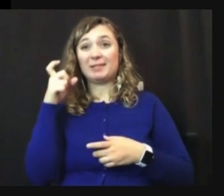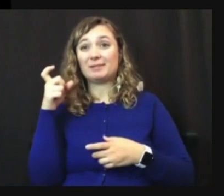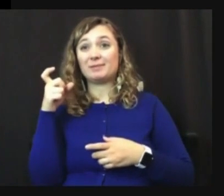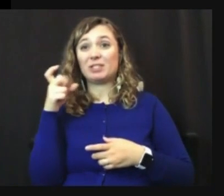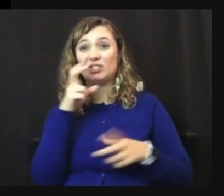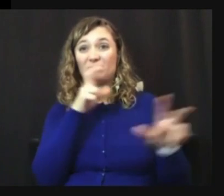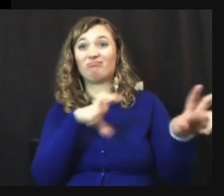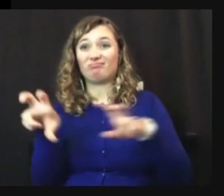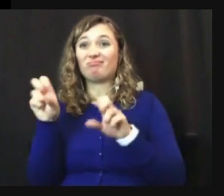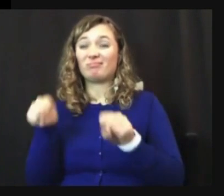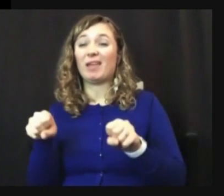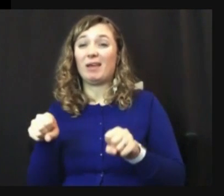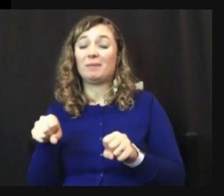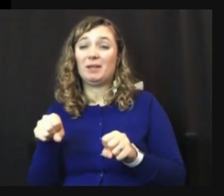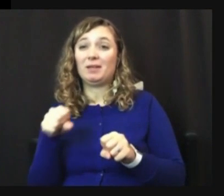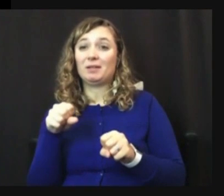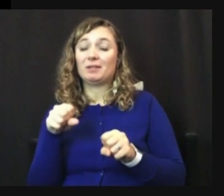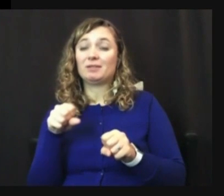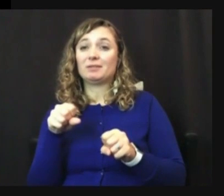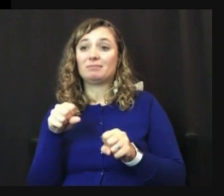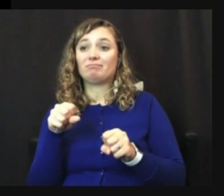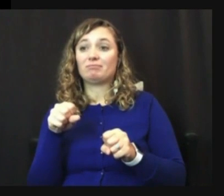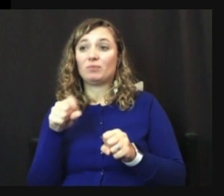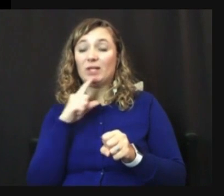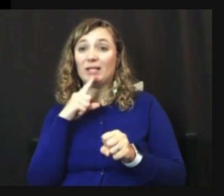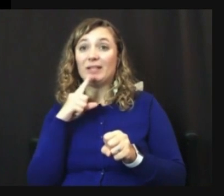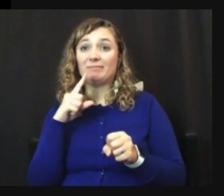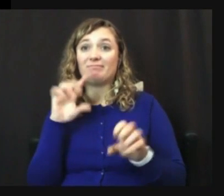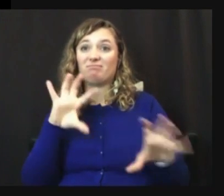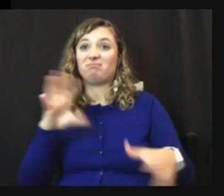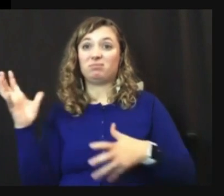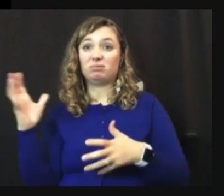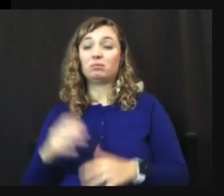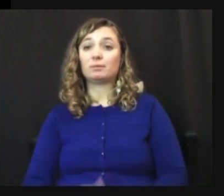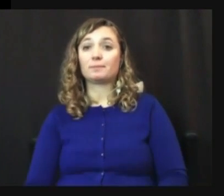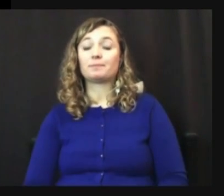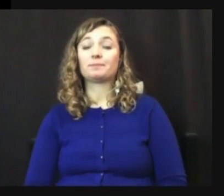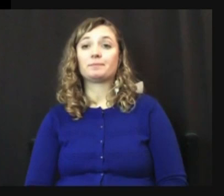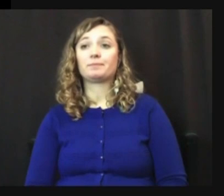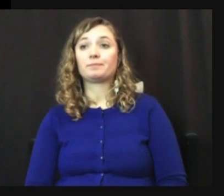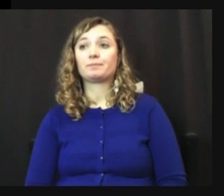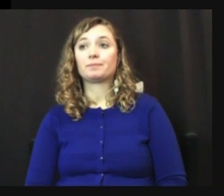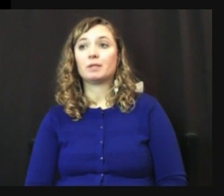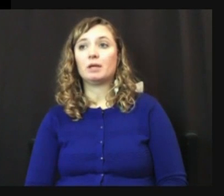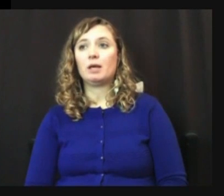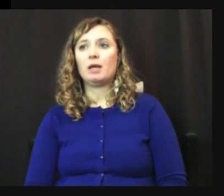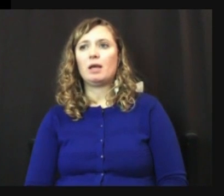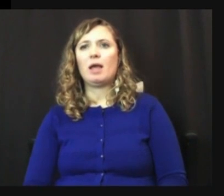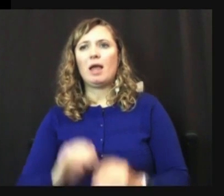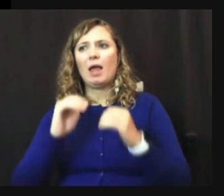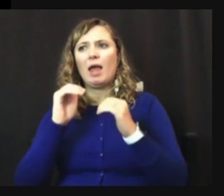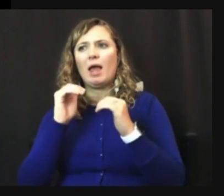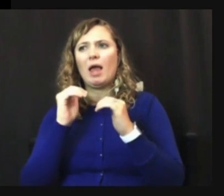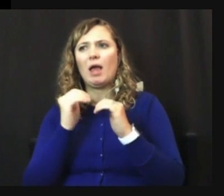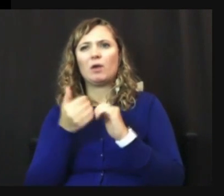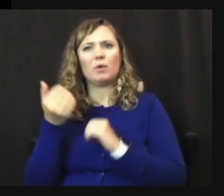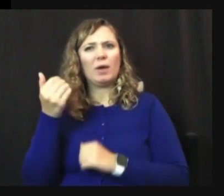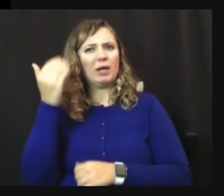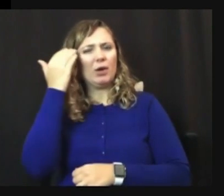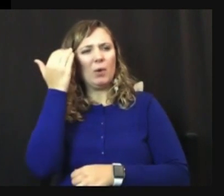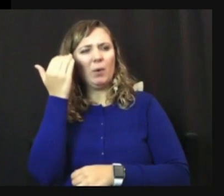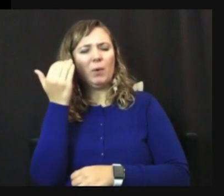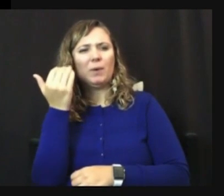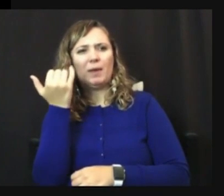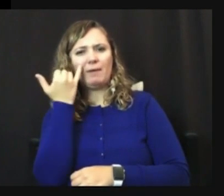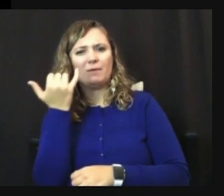regulation. All right. The question was, how do you know if you feel your body in space? That's a really good question that I do not